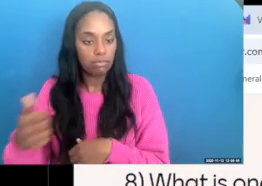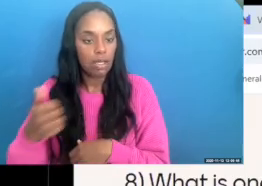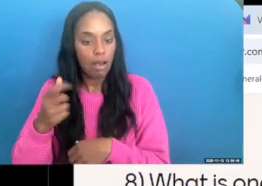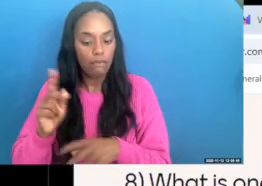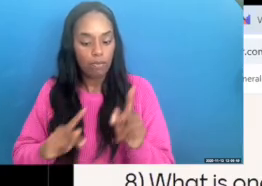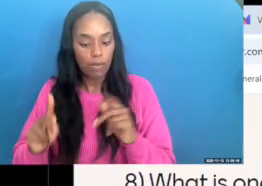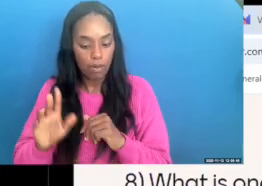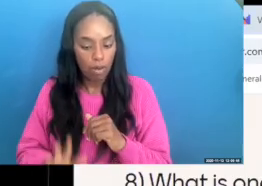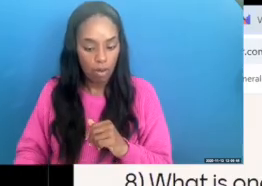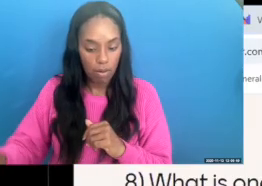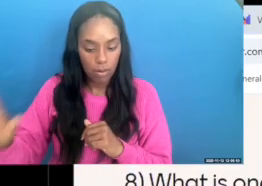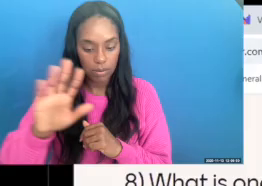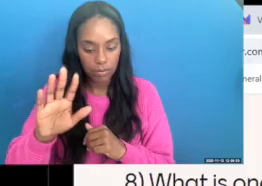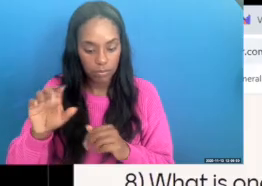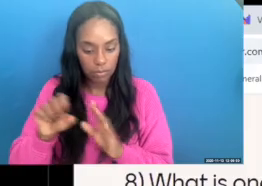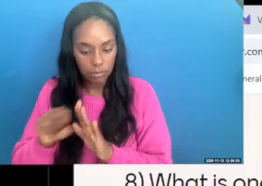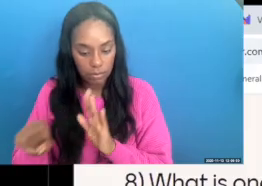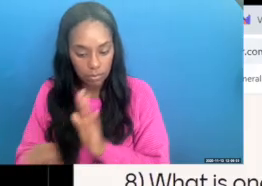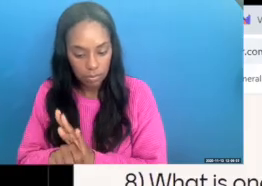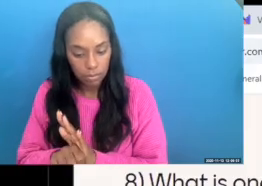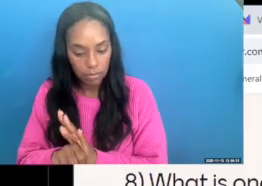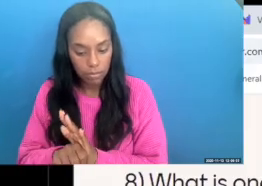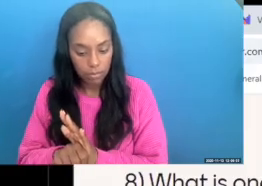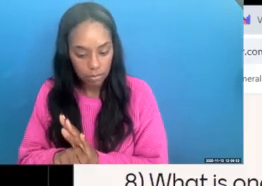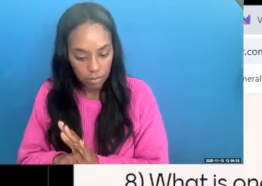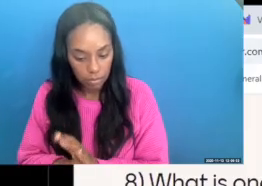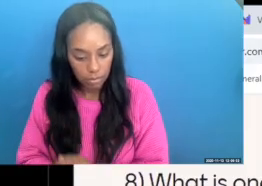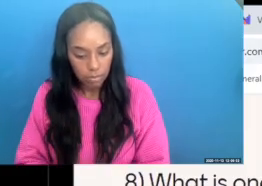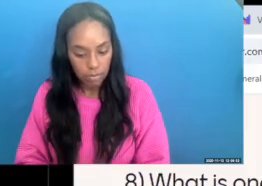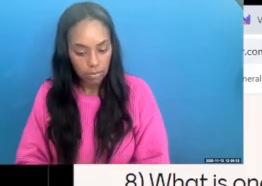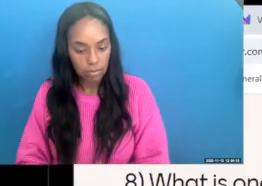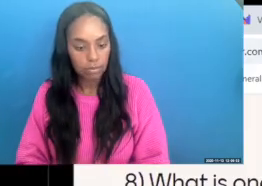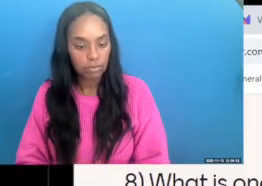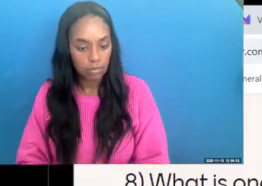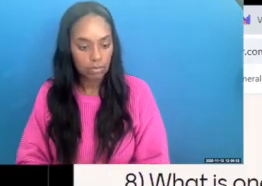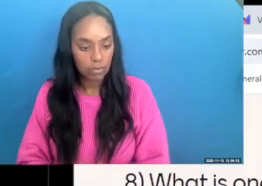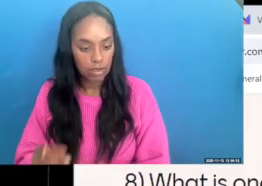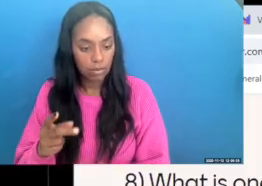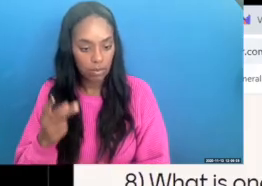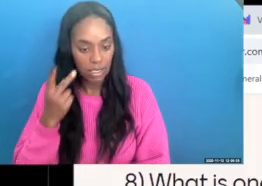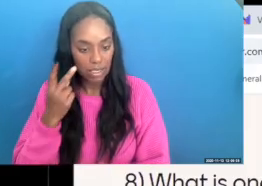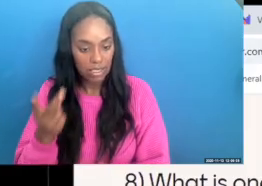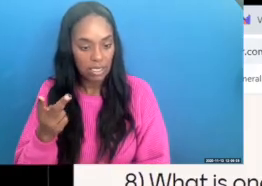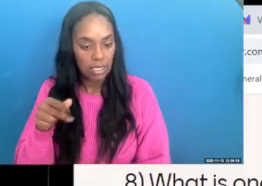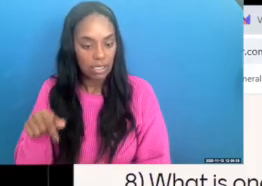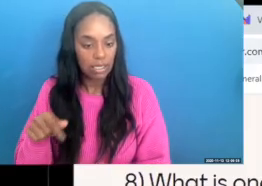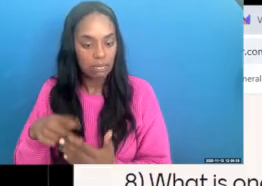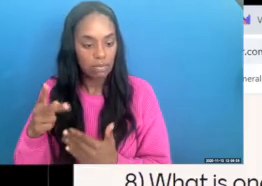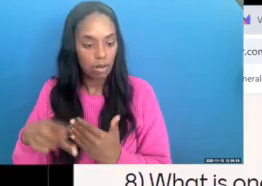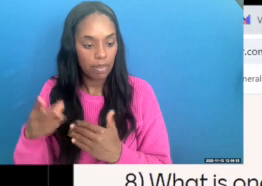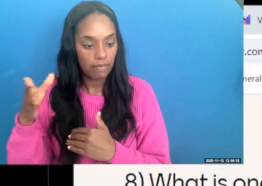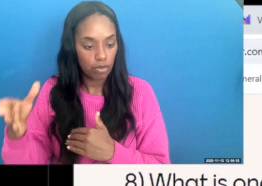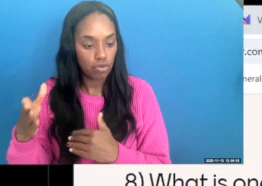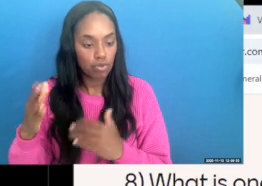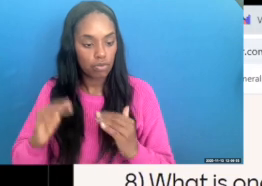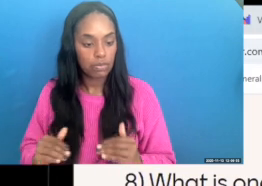when they're finally able to express those needs can further inform how to support transportation for people across the state, including how to allocate